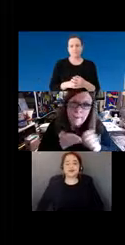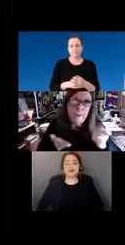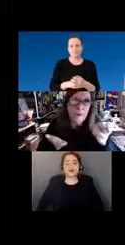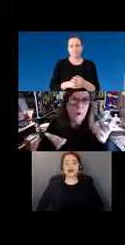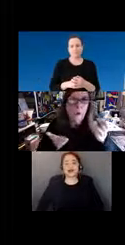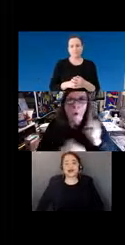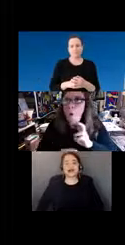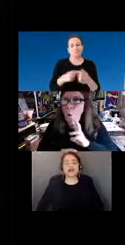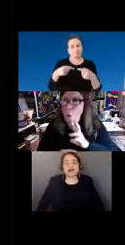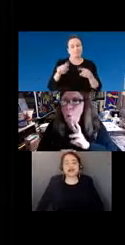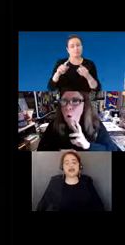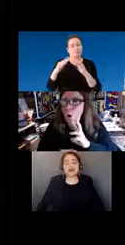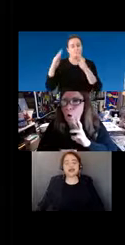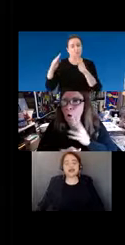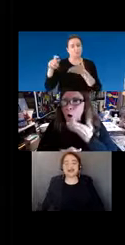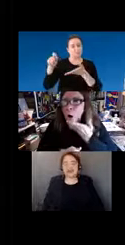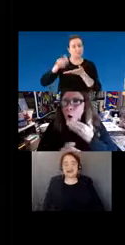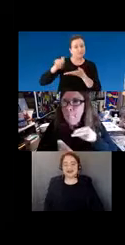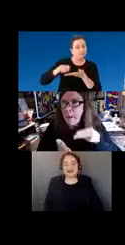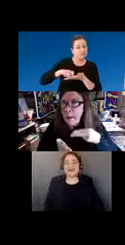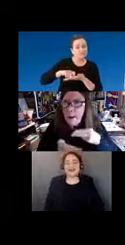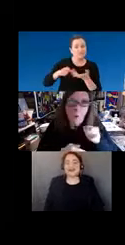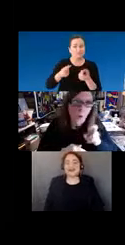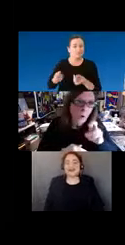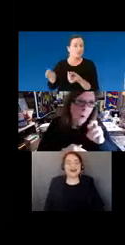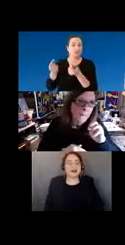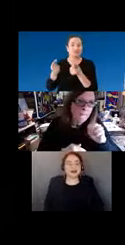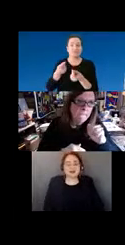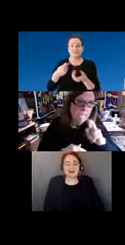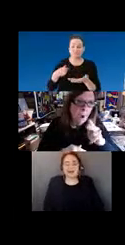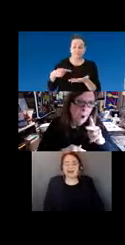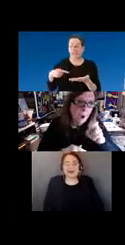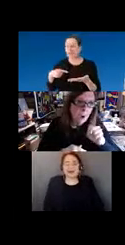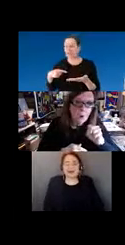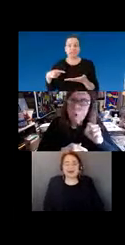So if you didn't have anything fancy, at crayons,